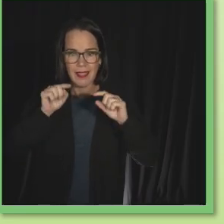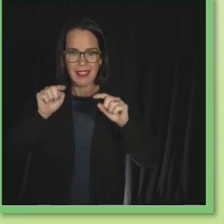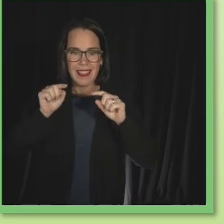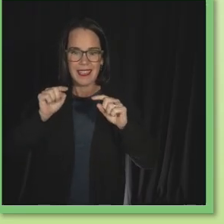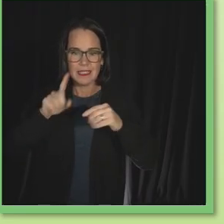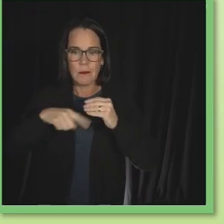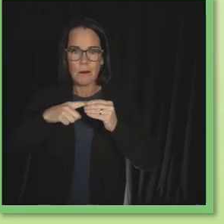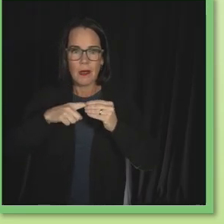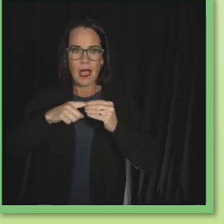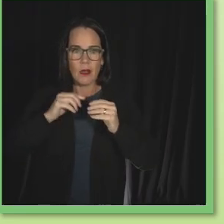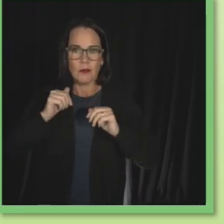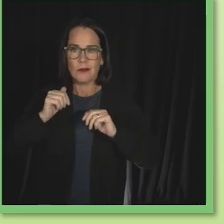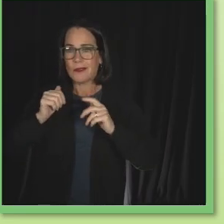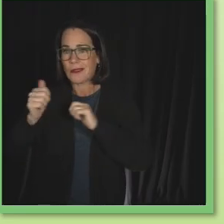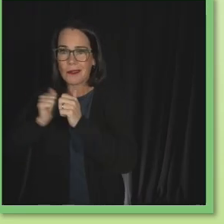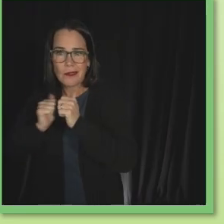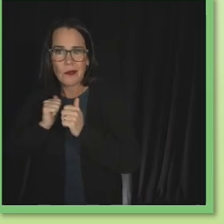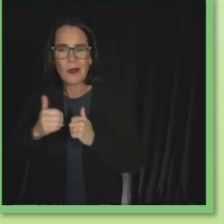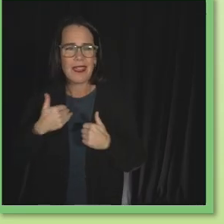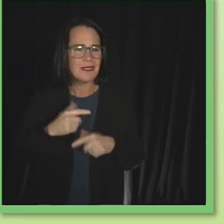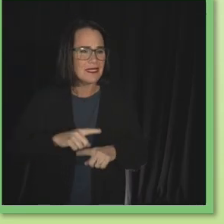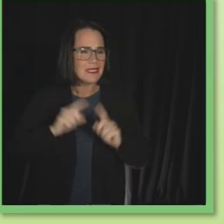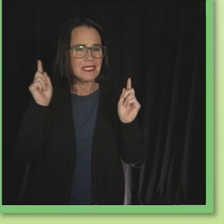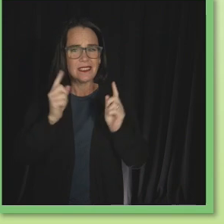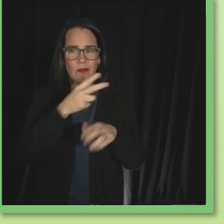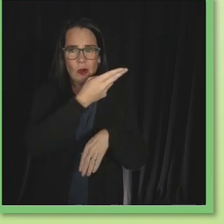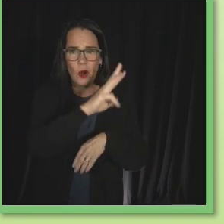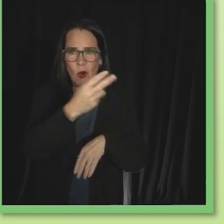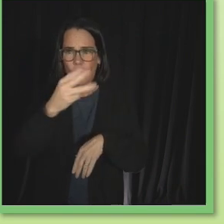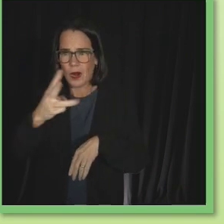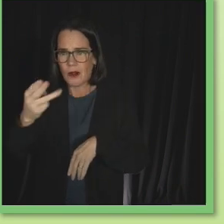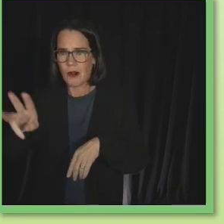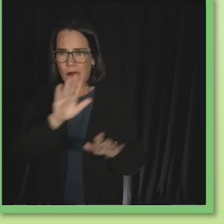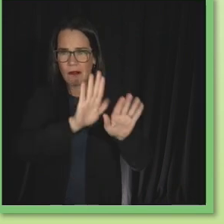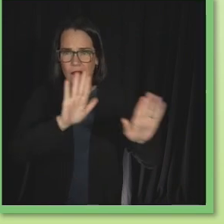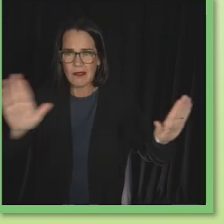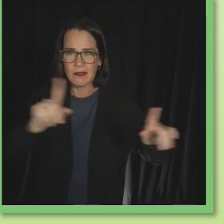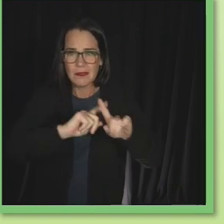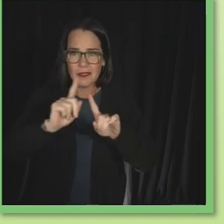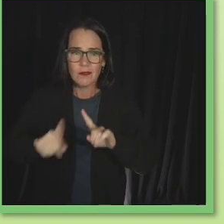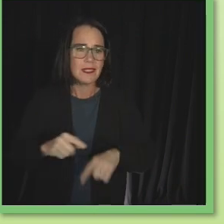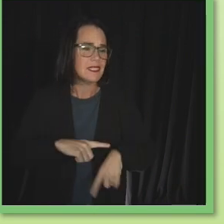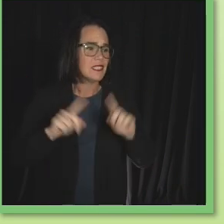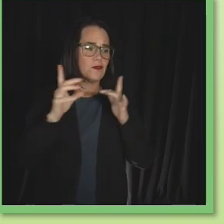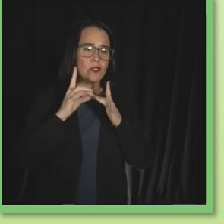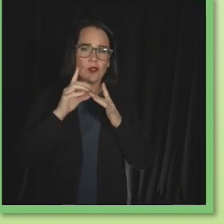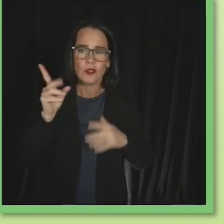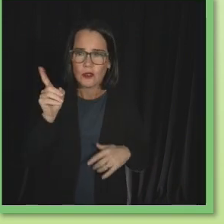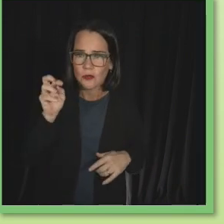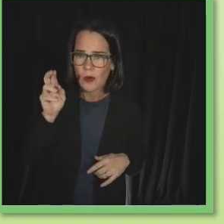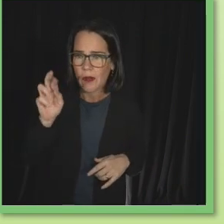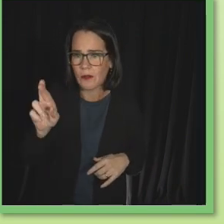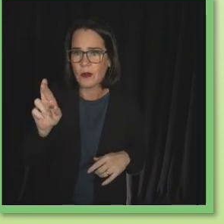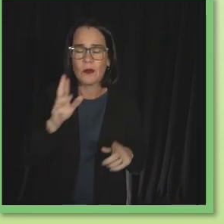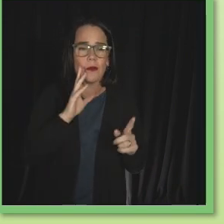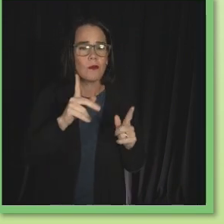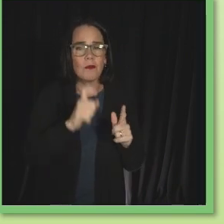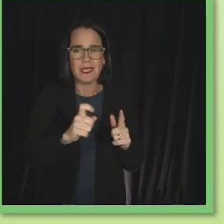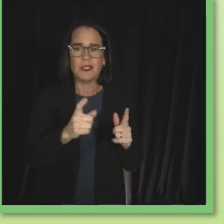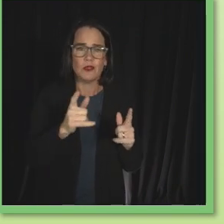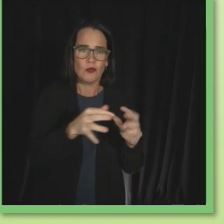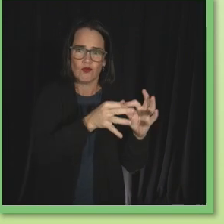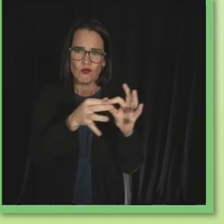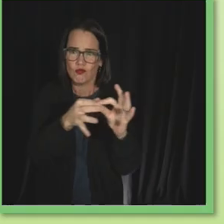have different hardware, we have different drivers, and they need to work together. As you see in the photos, this is a community-driven